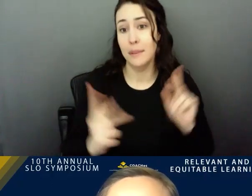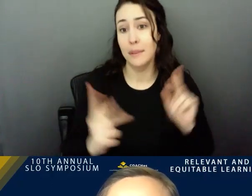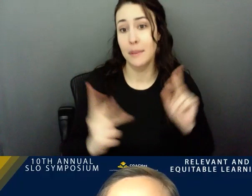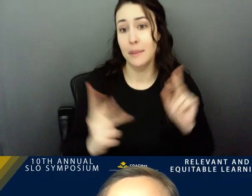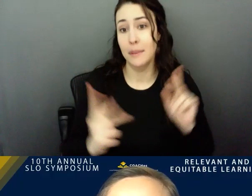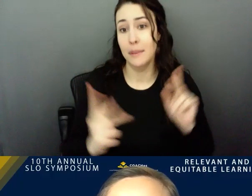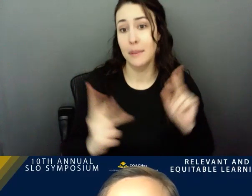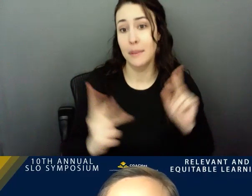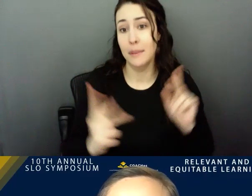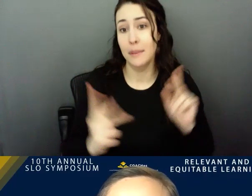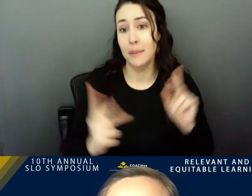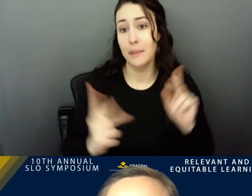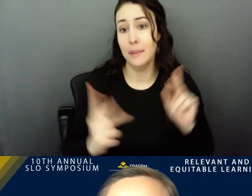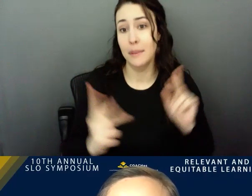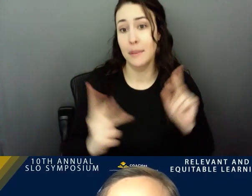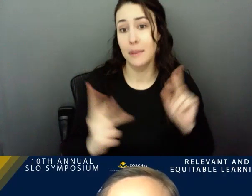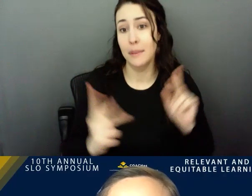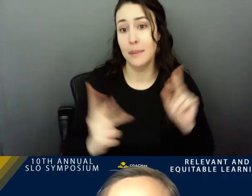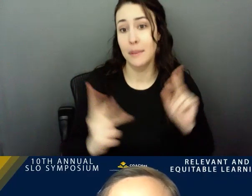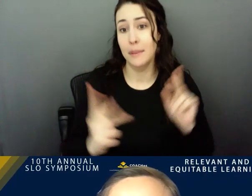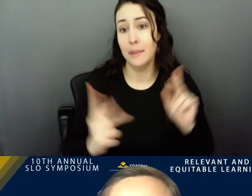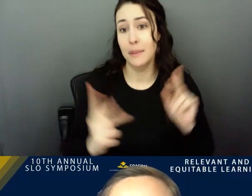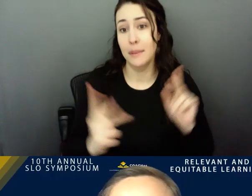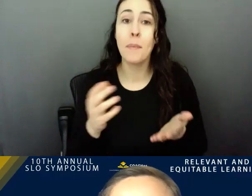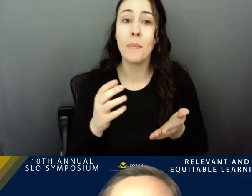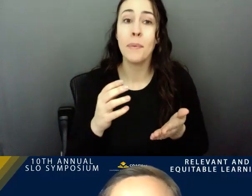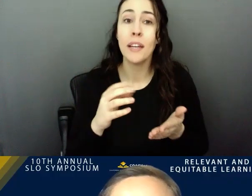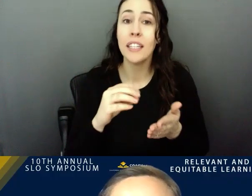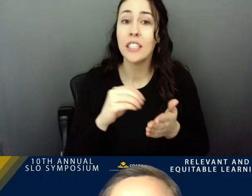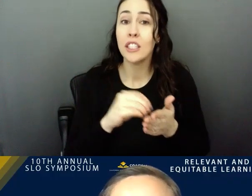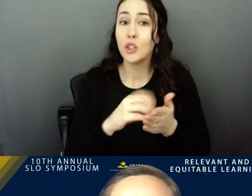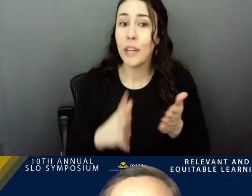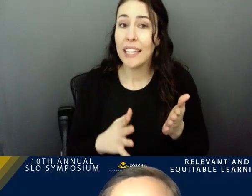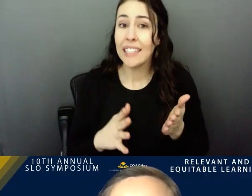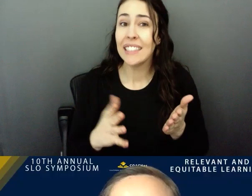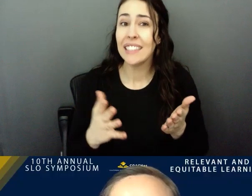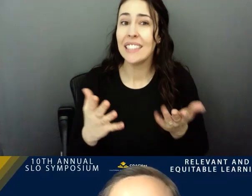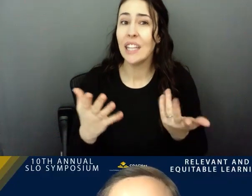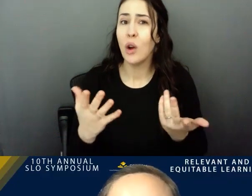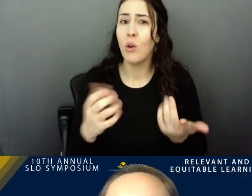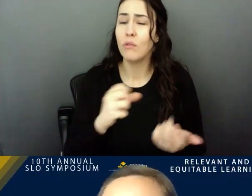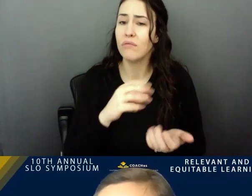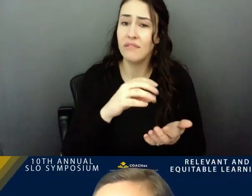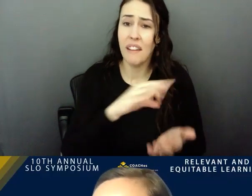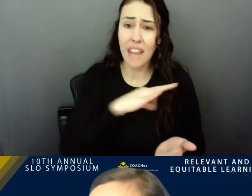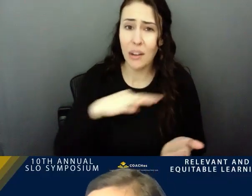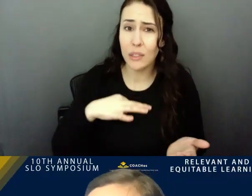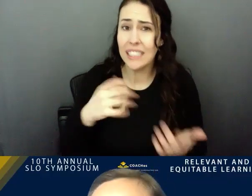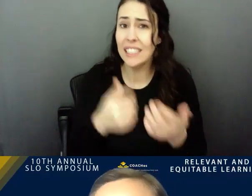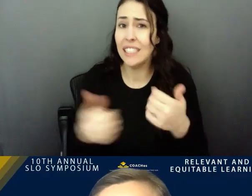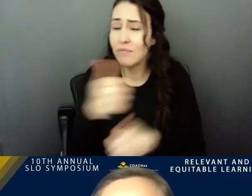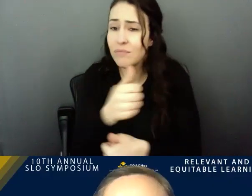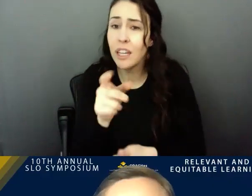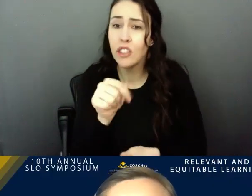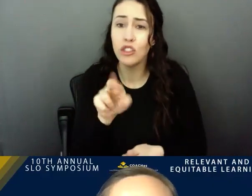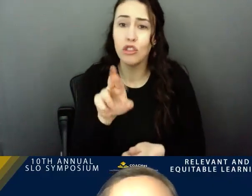Students, faculty, administrators, trustees, you know, this first half is really appropriate